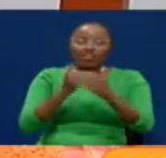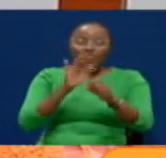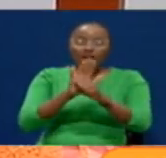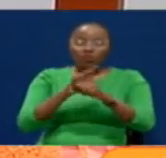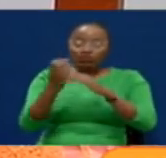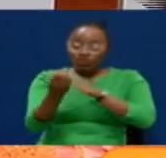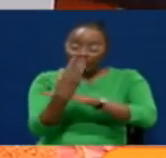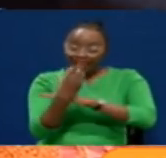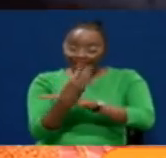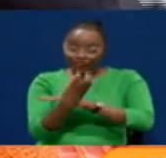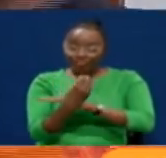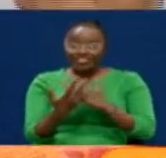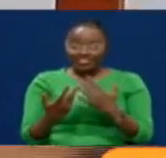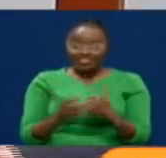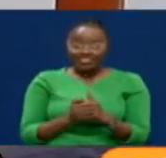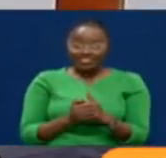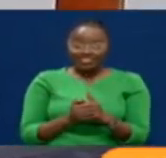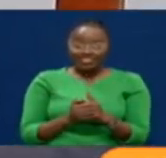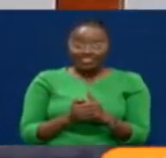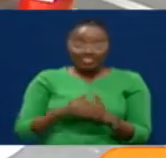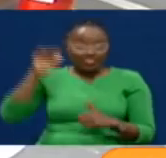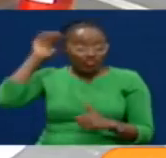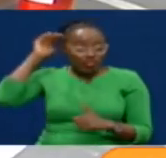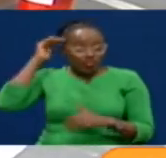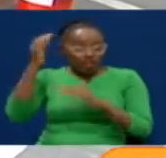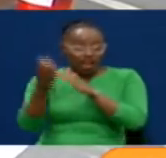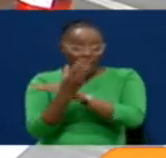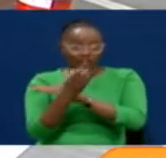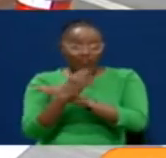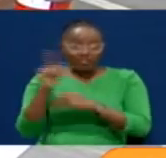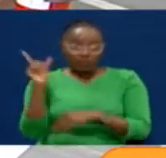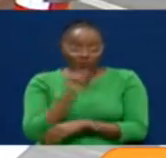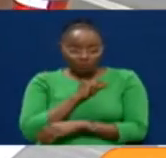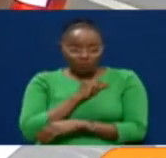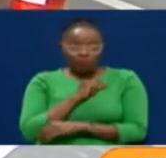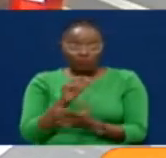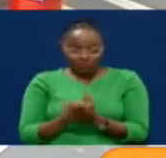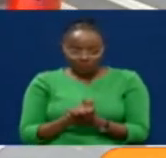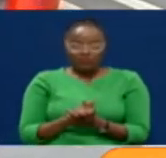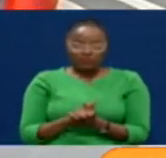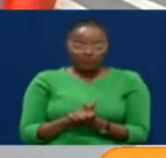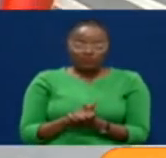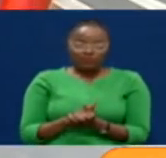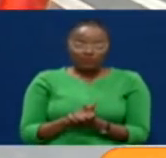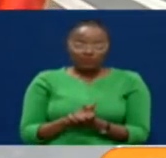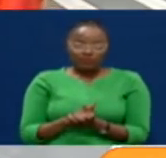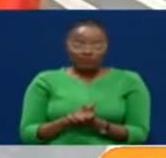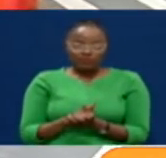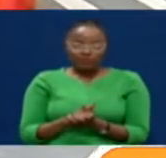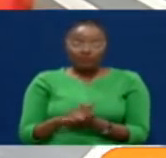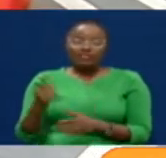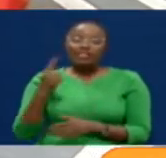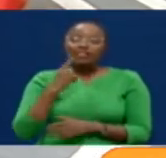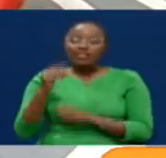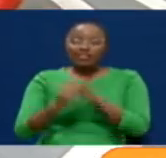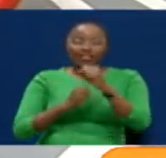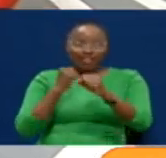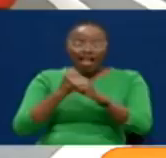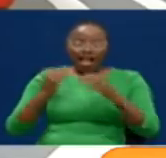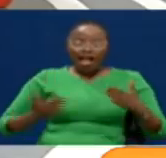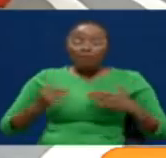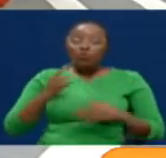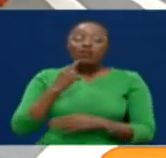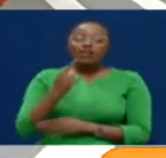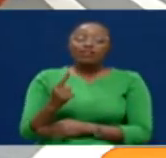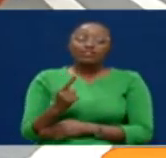advice. He's already listening to the elderly. Thank you for your advice. Yeah. Elders. Yeah. And happy 100 to Charles Njonjo. Oh, yeah.